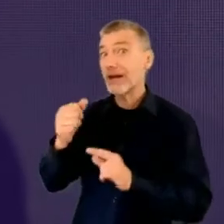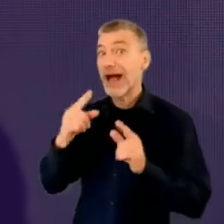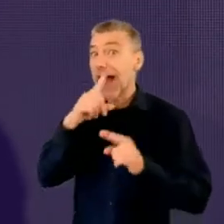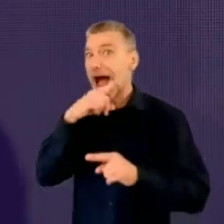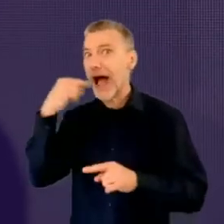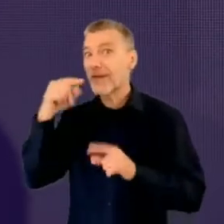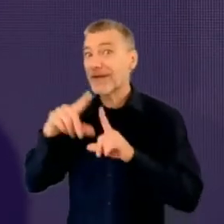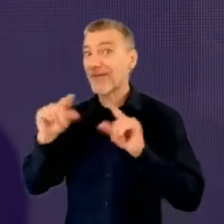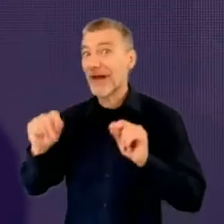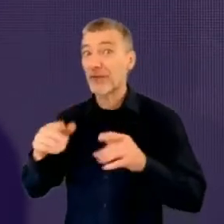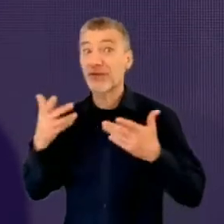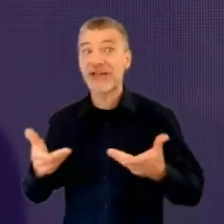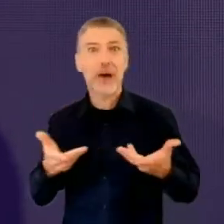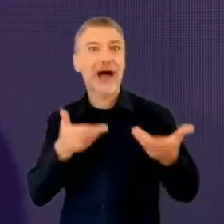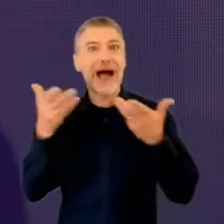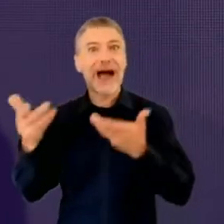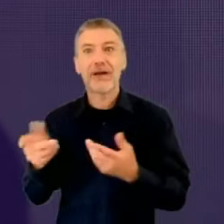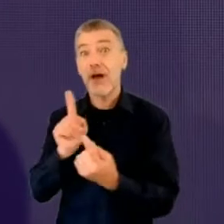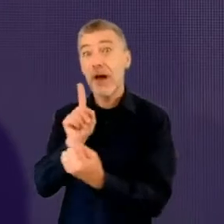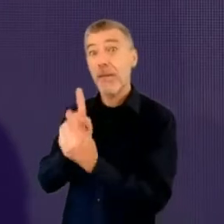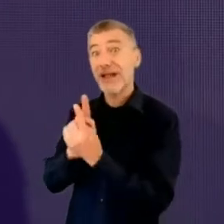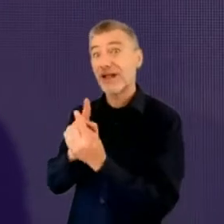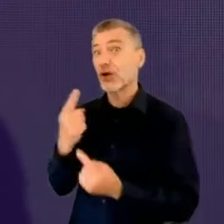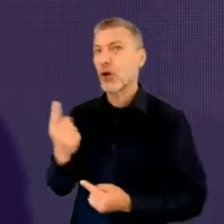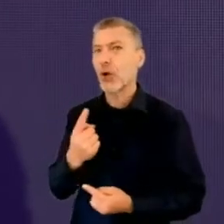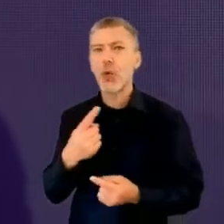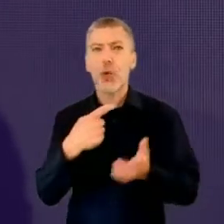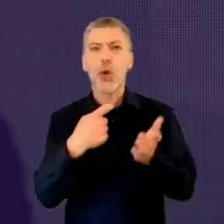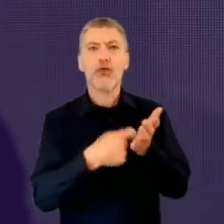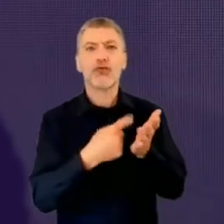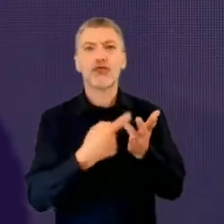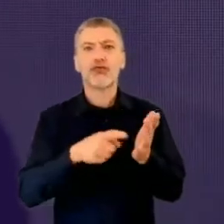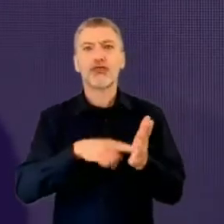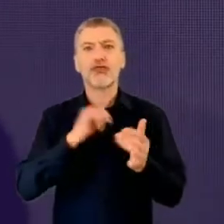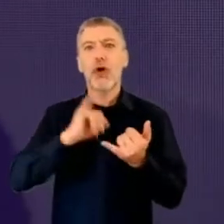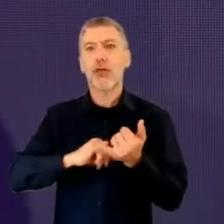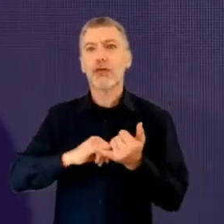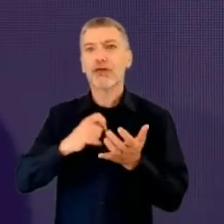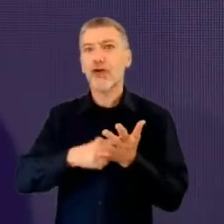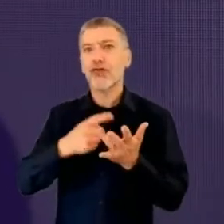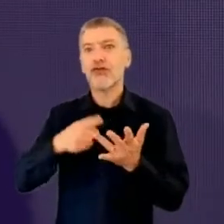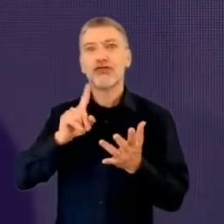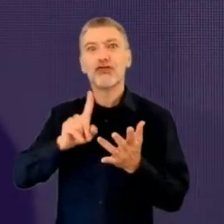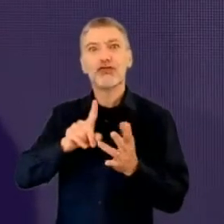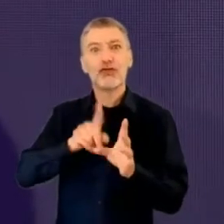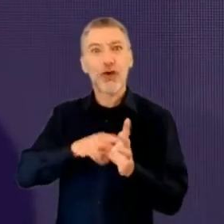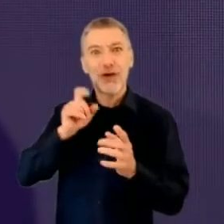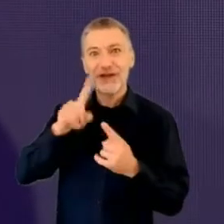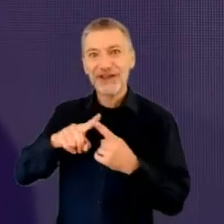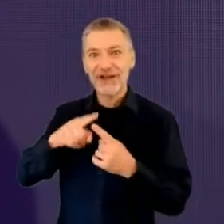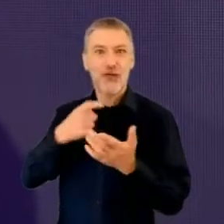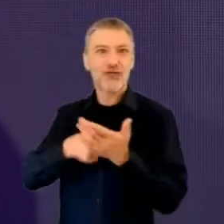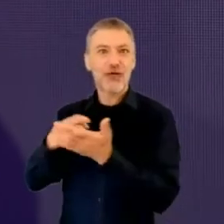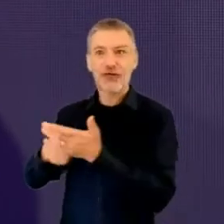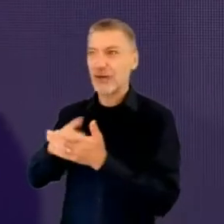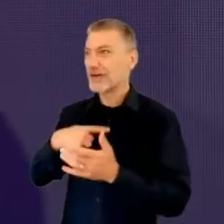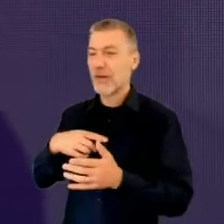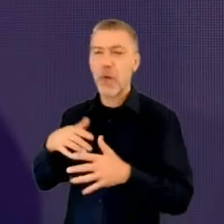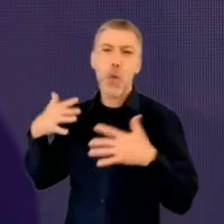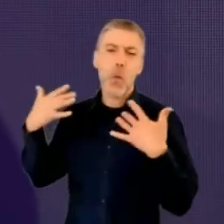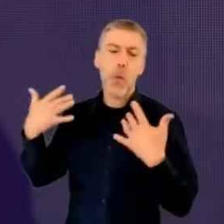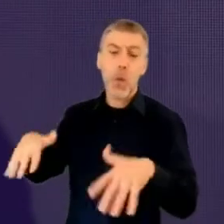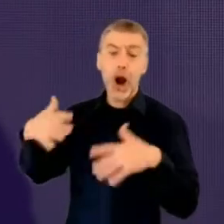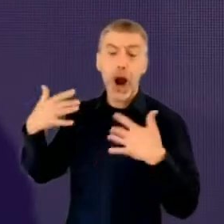it's time to meet the team from Rolls-Royce who are going to show us some mind-blowing sustainable power solutions. And